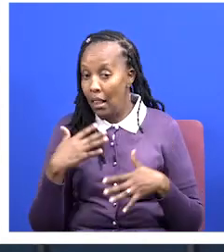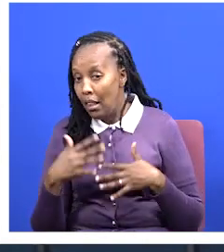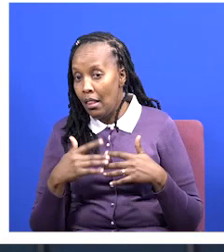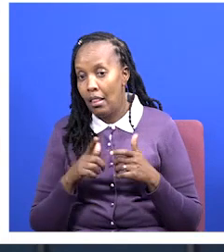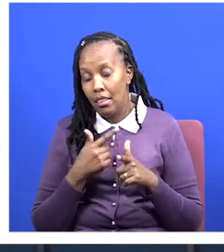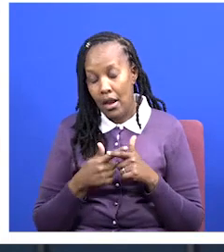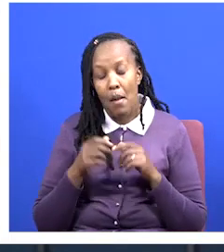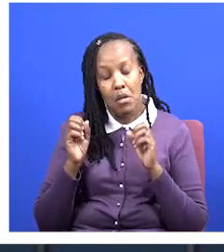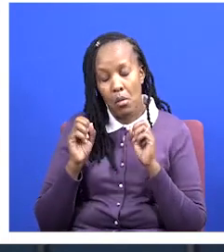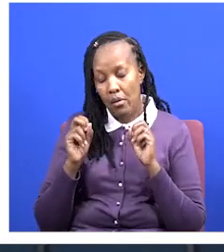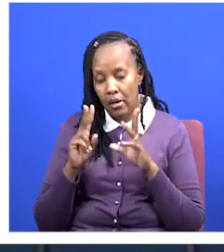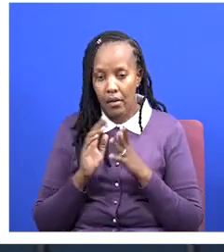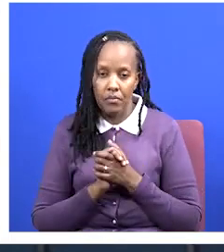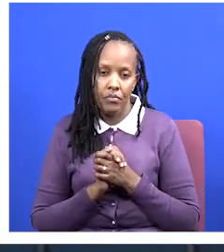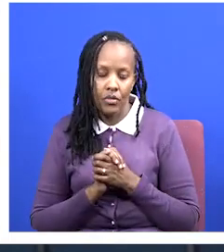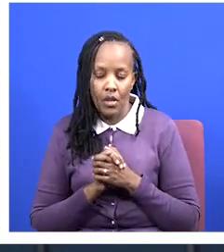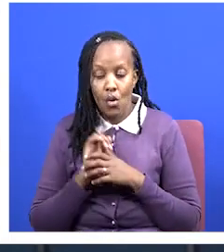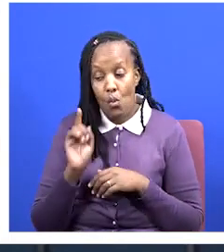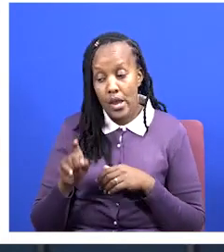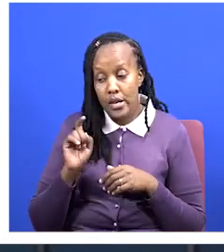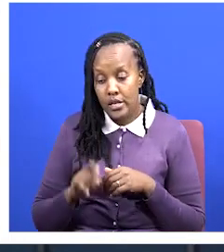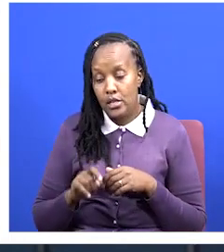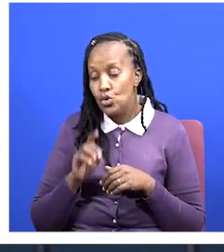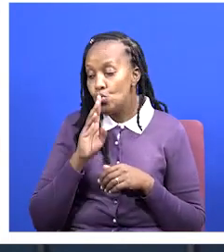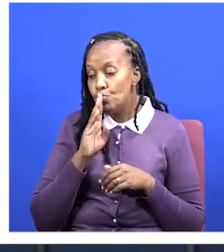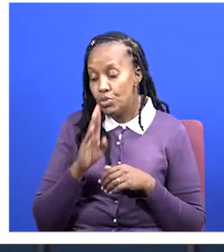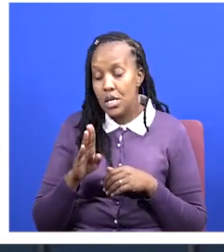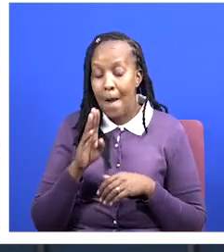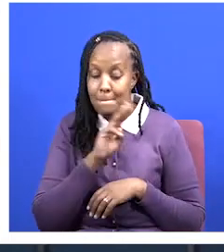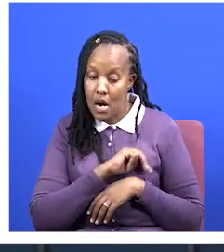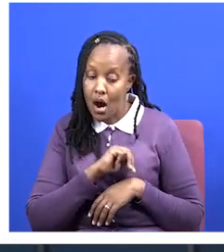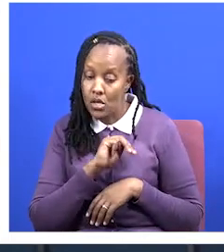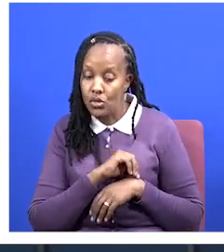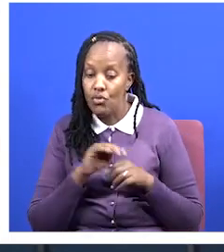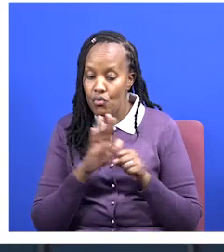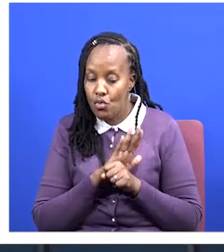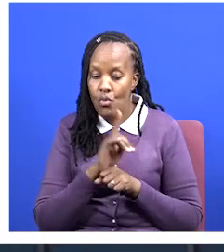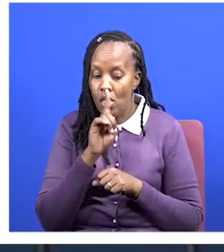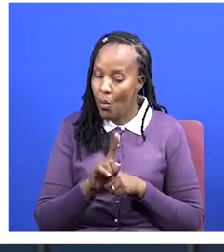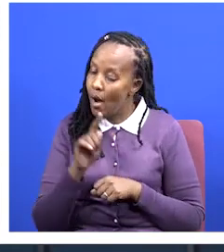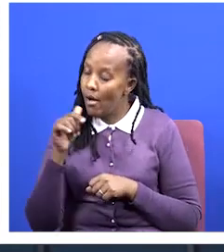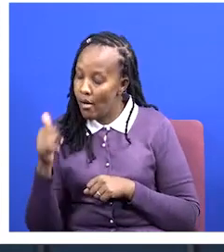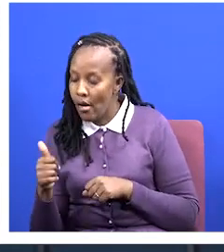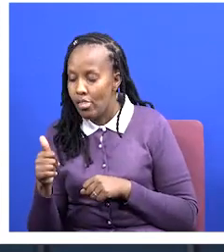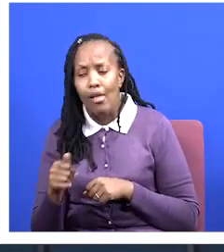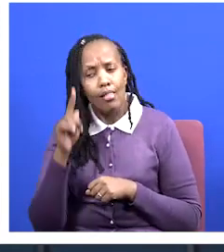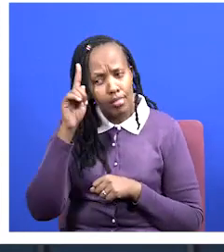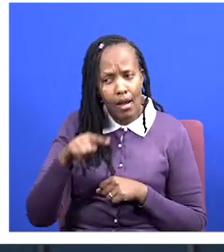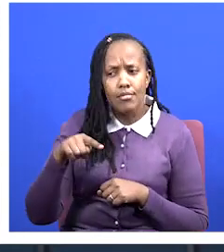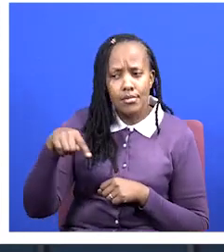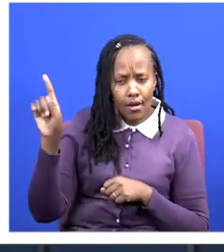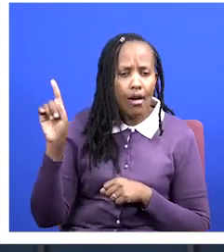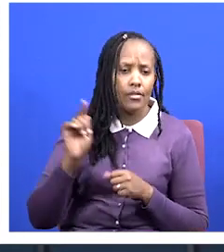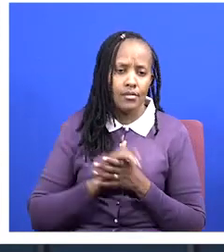When it's our turn to play, mm-hmm. I'll be fair with them. Mm-hmm. I agree. We need to be merciful with each other. That's